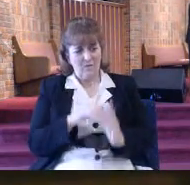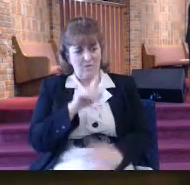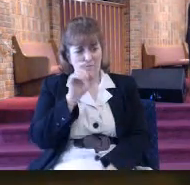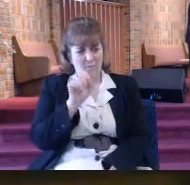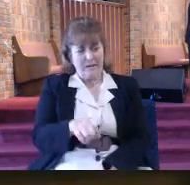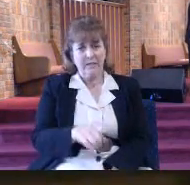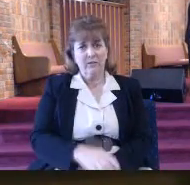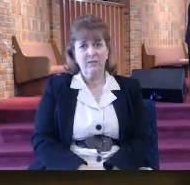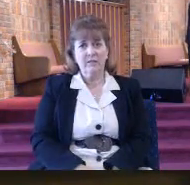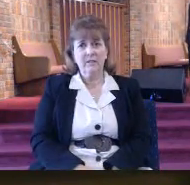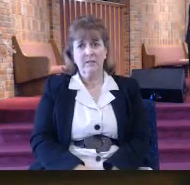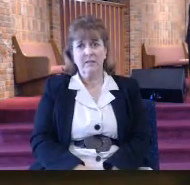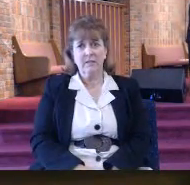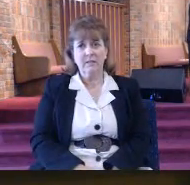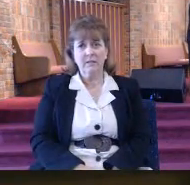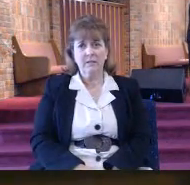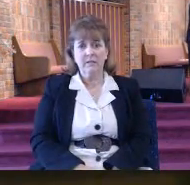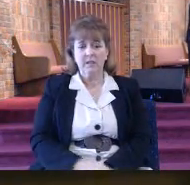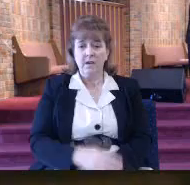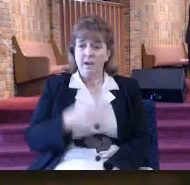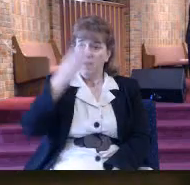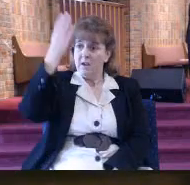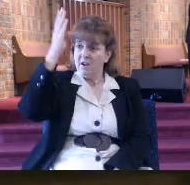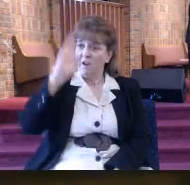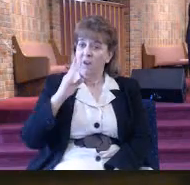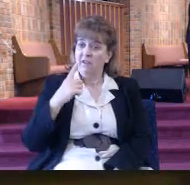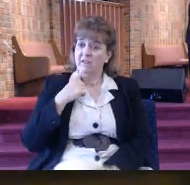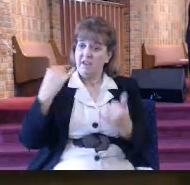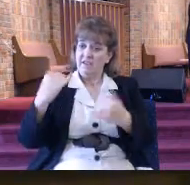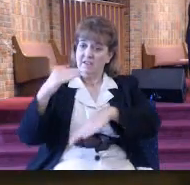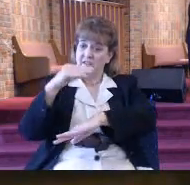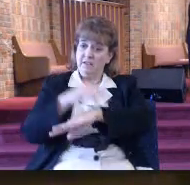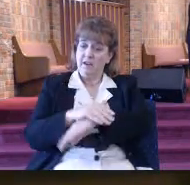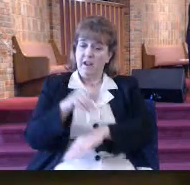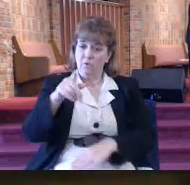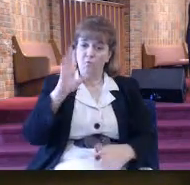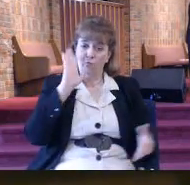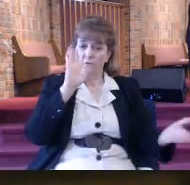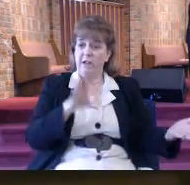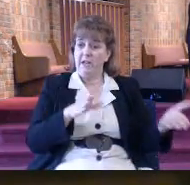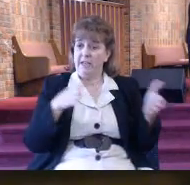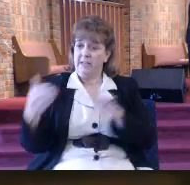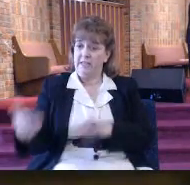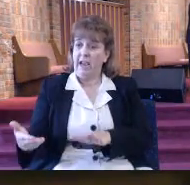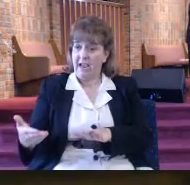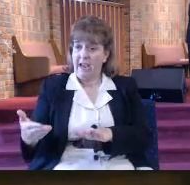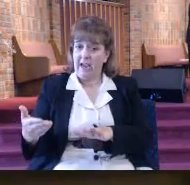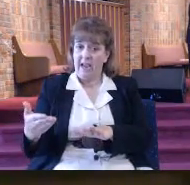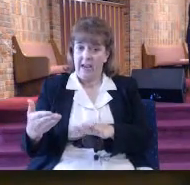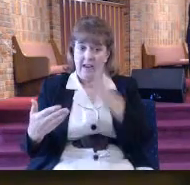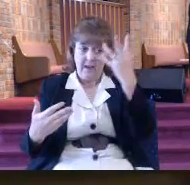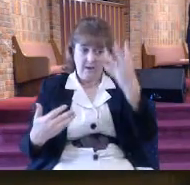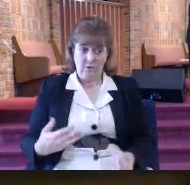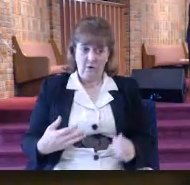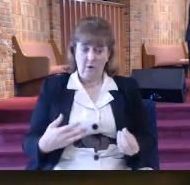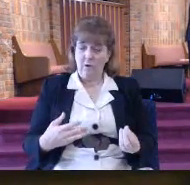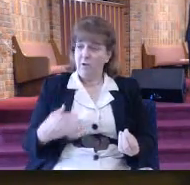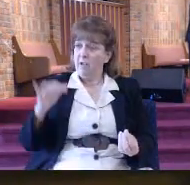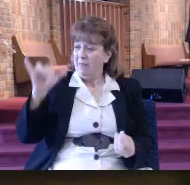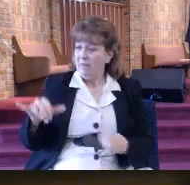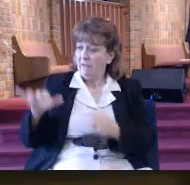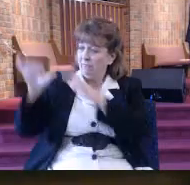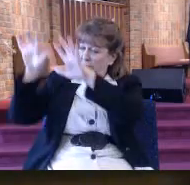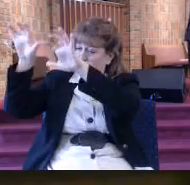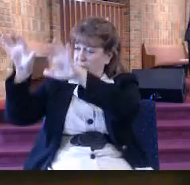to him, this night your soul will be required of you. Then whose will those things be which you have